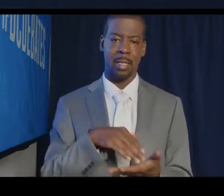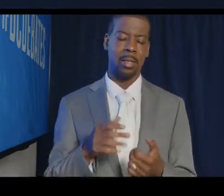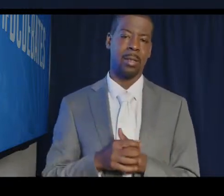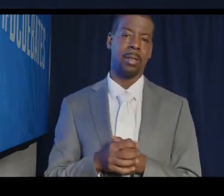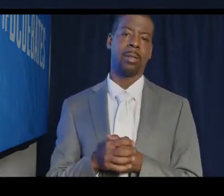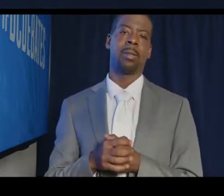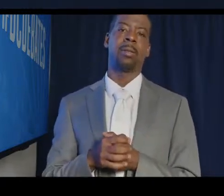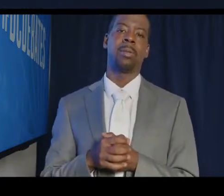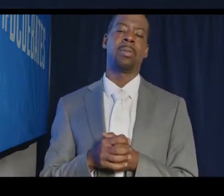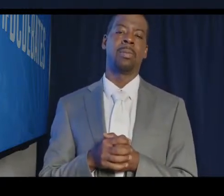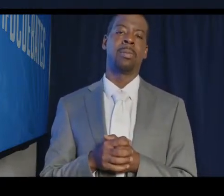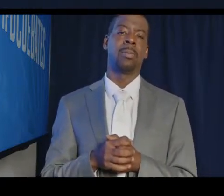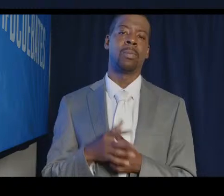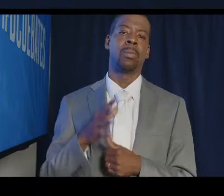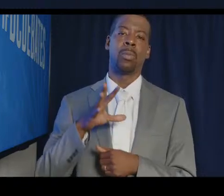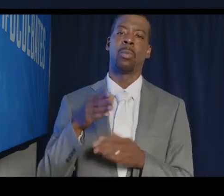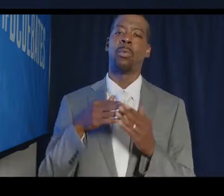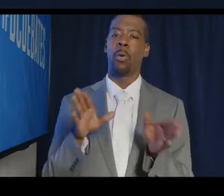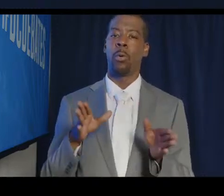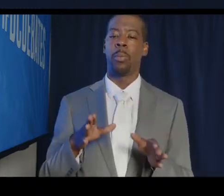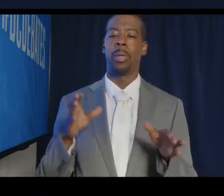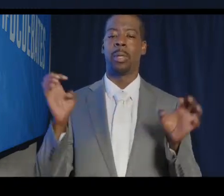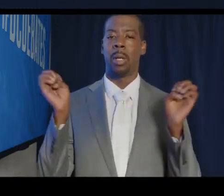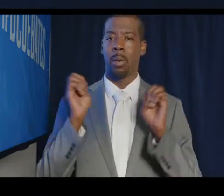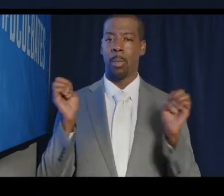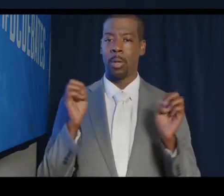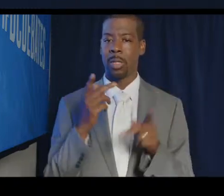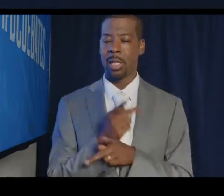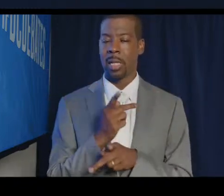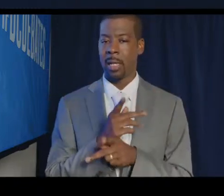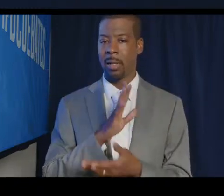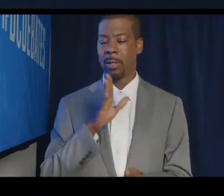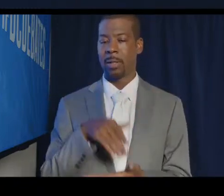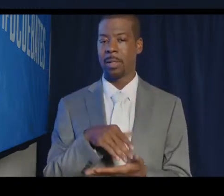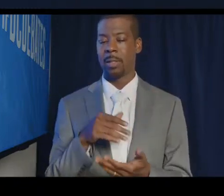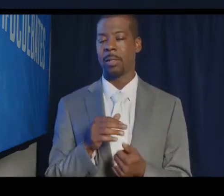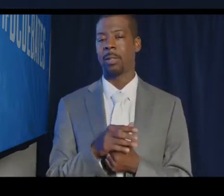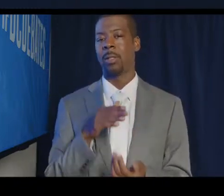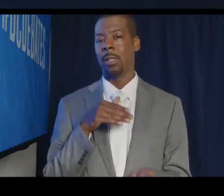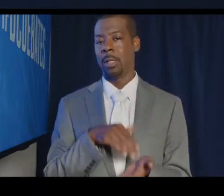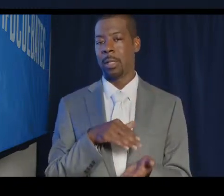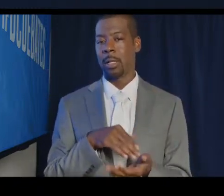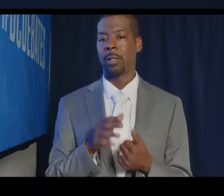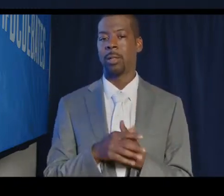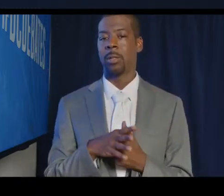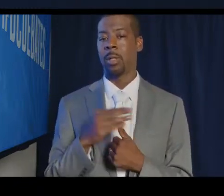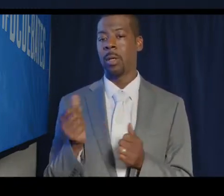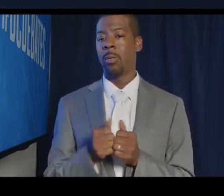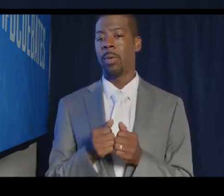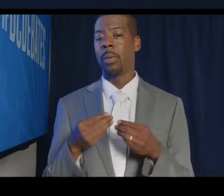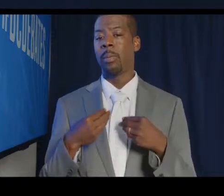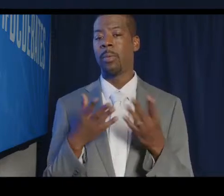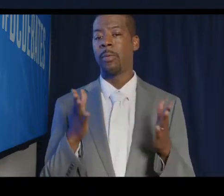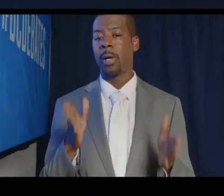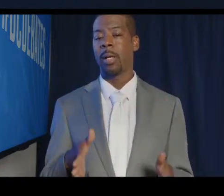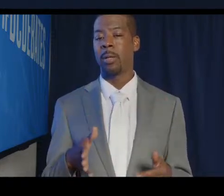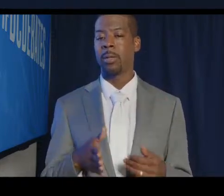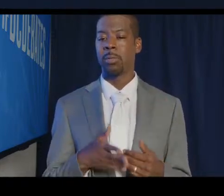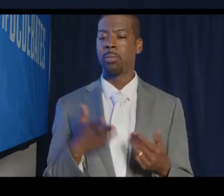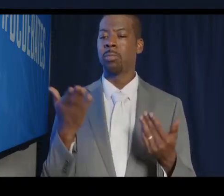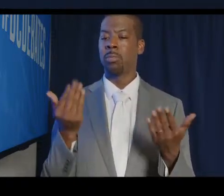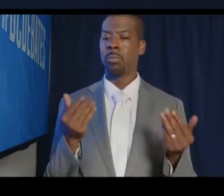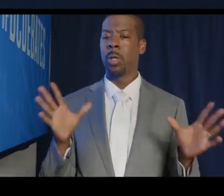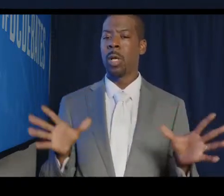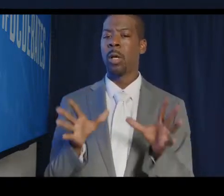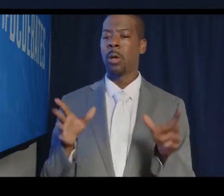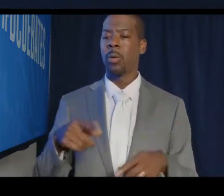In addition to that, we've opened up several urgent care centers. And one of the things we have been trying to do with providers is, number one, encouraging